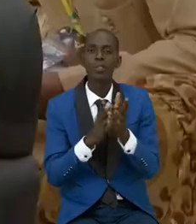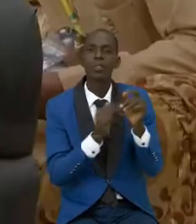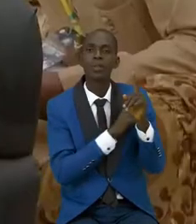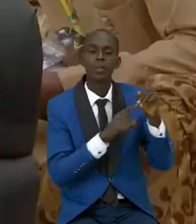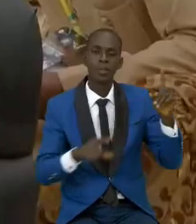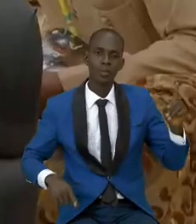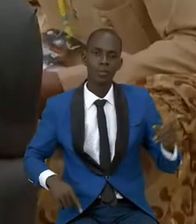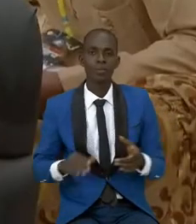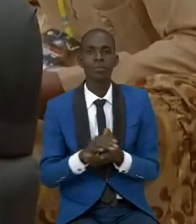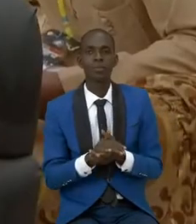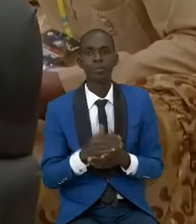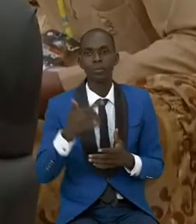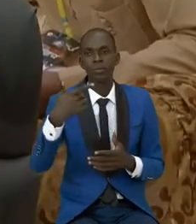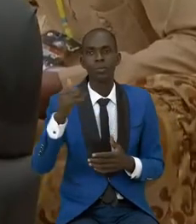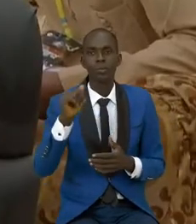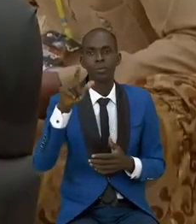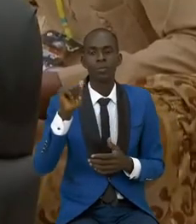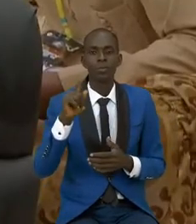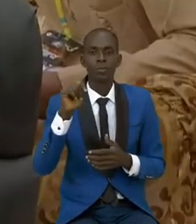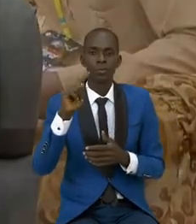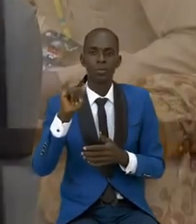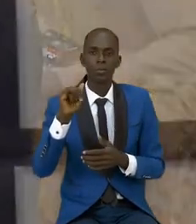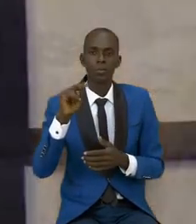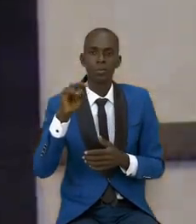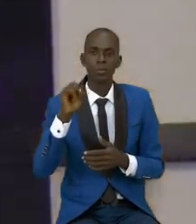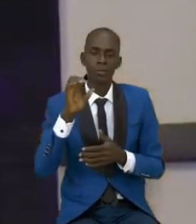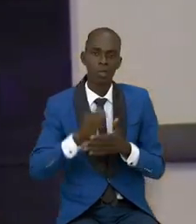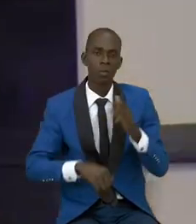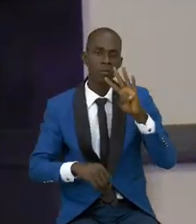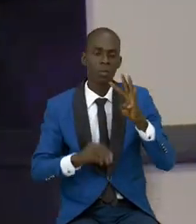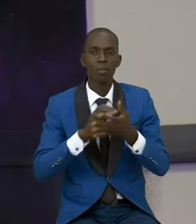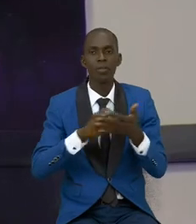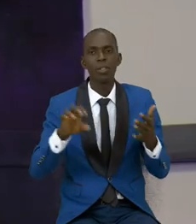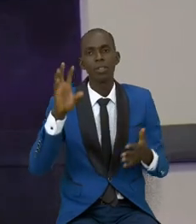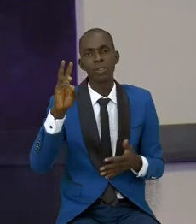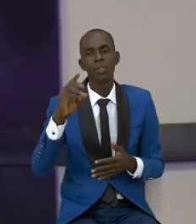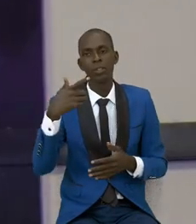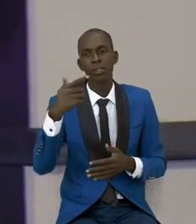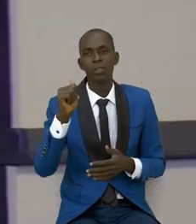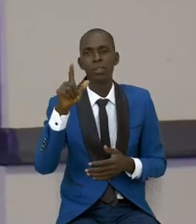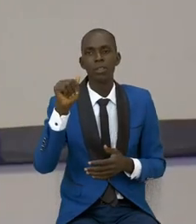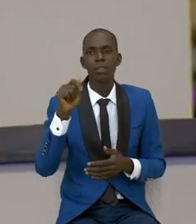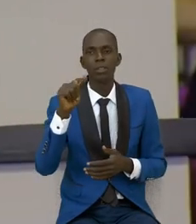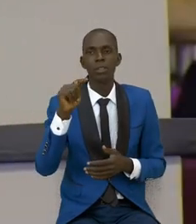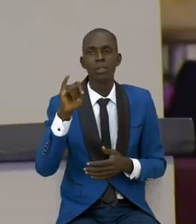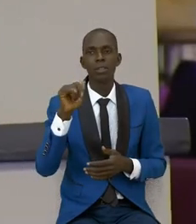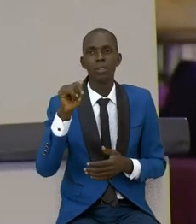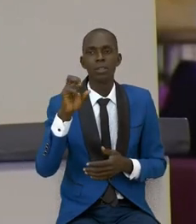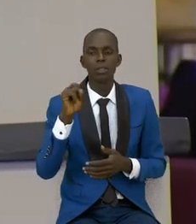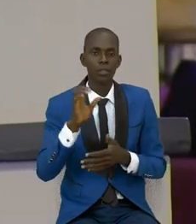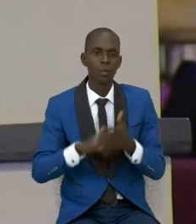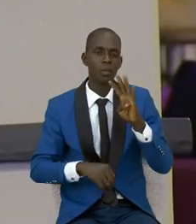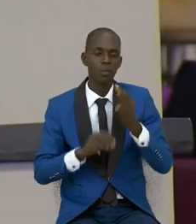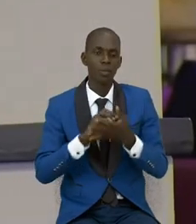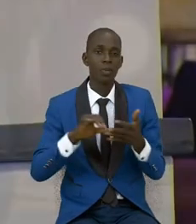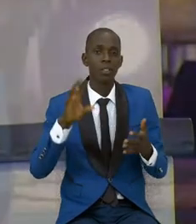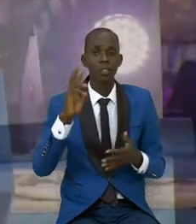Lord. Galatians chapter 4, I'm looking at verse 6. Galatians chapter 4, looking at verse 6, say,